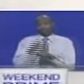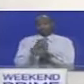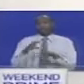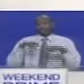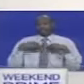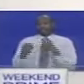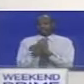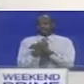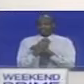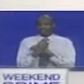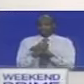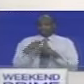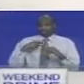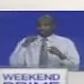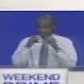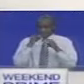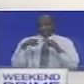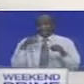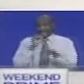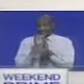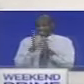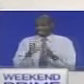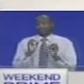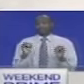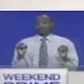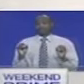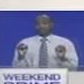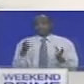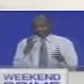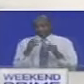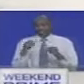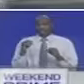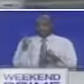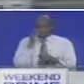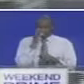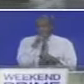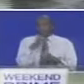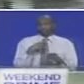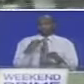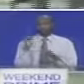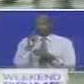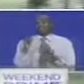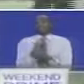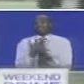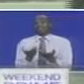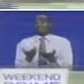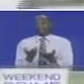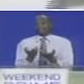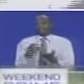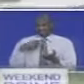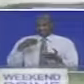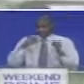So we must also not blame advisors too much. Maybe Uhuru, like Kibaki, advises Uhuru. The Commission on the Implementation